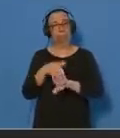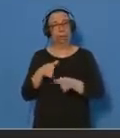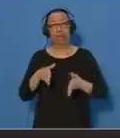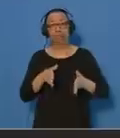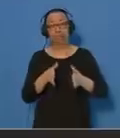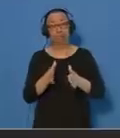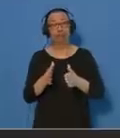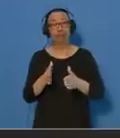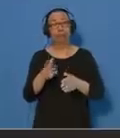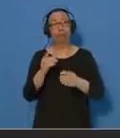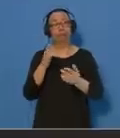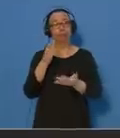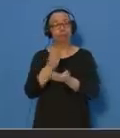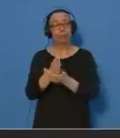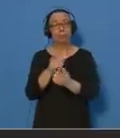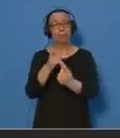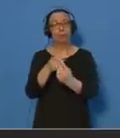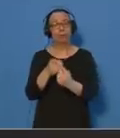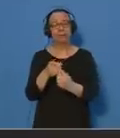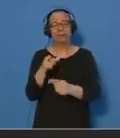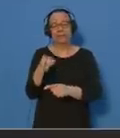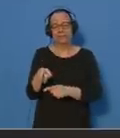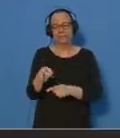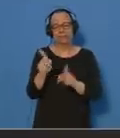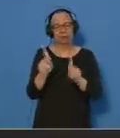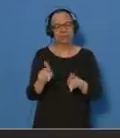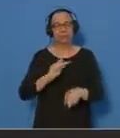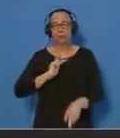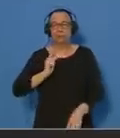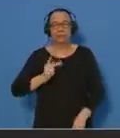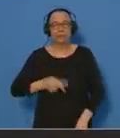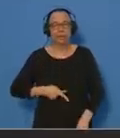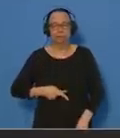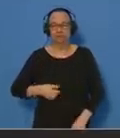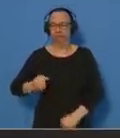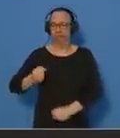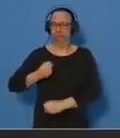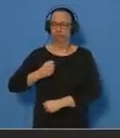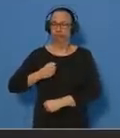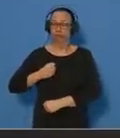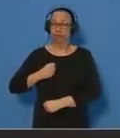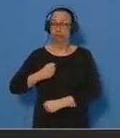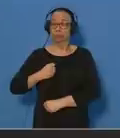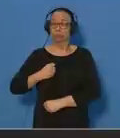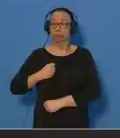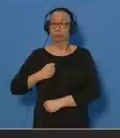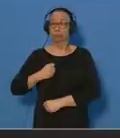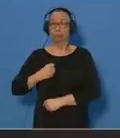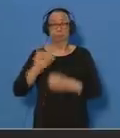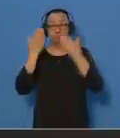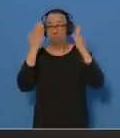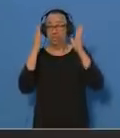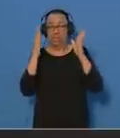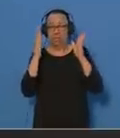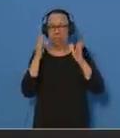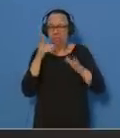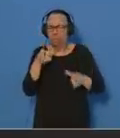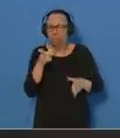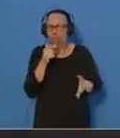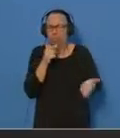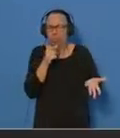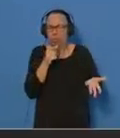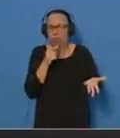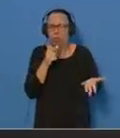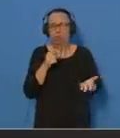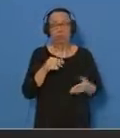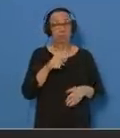and this individual was quite upset that the regiment soldiers did not know who she was. Are you aware of this